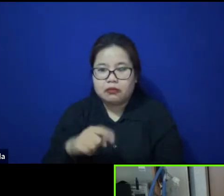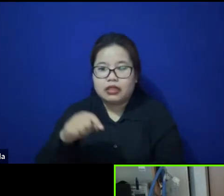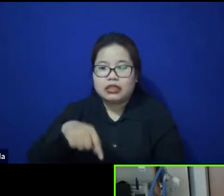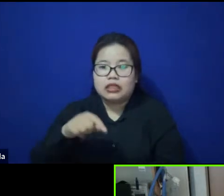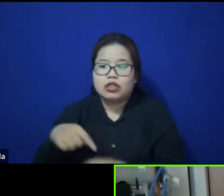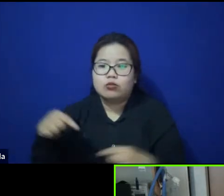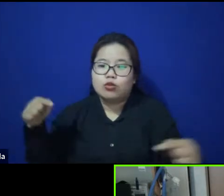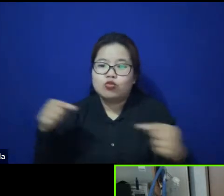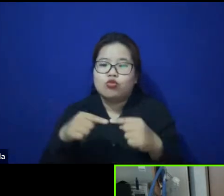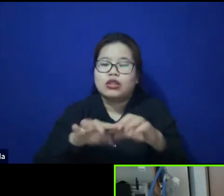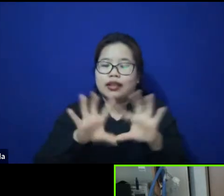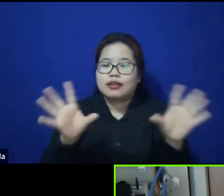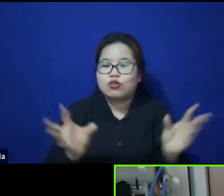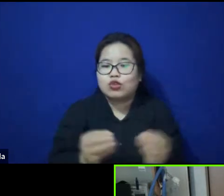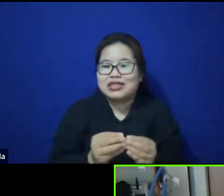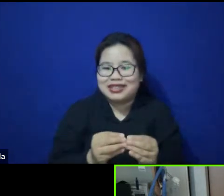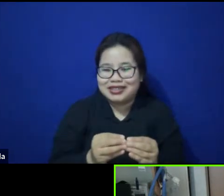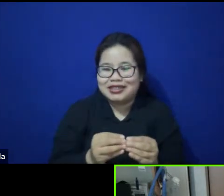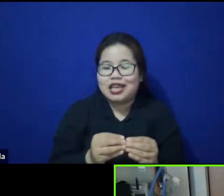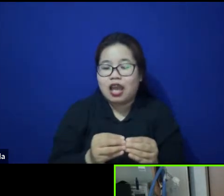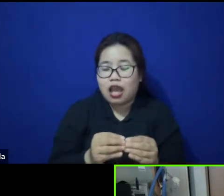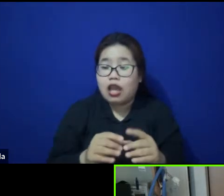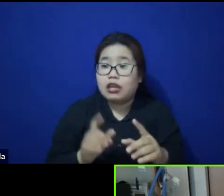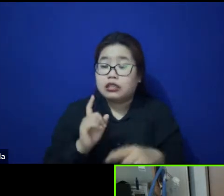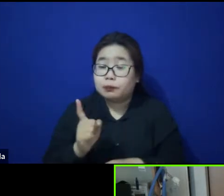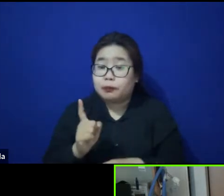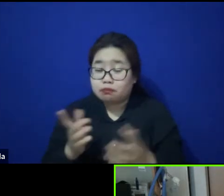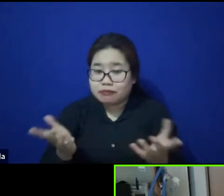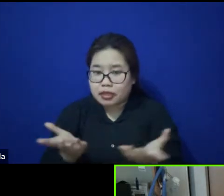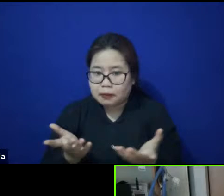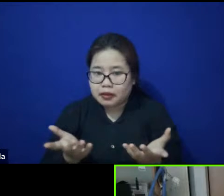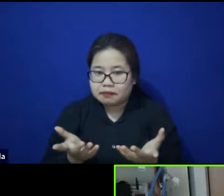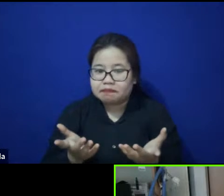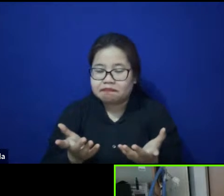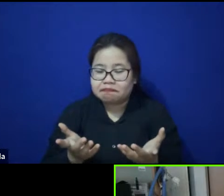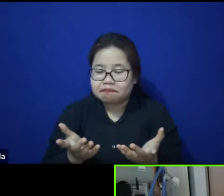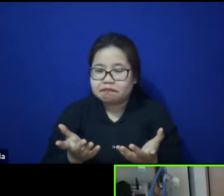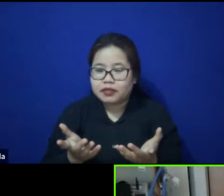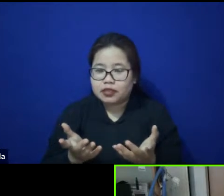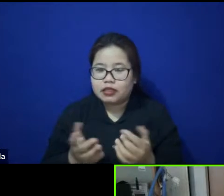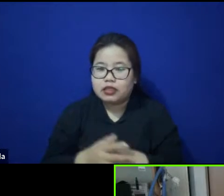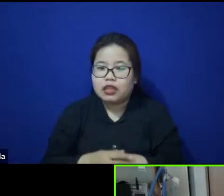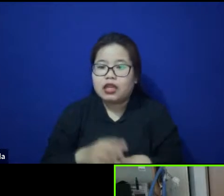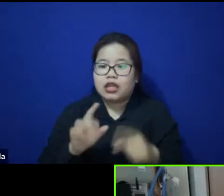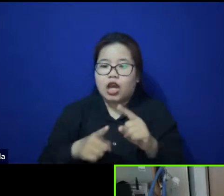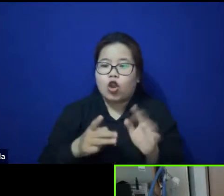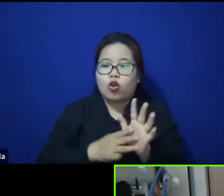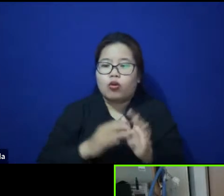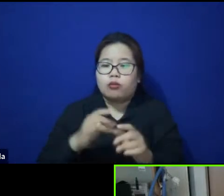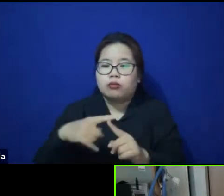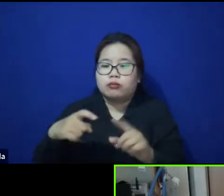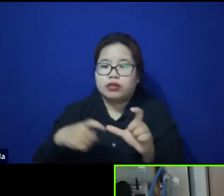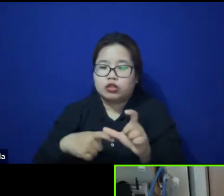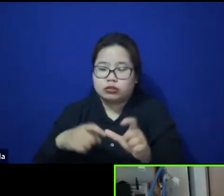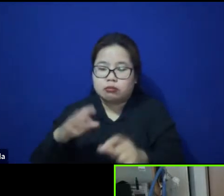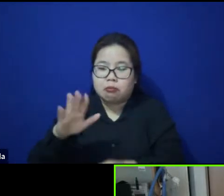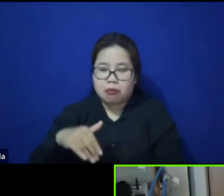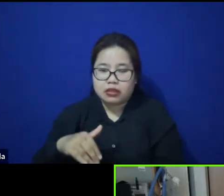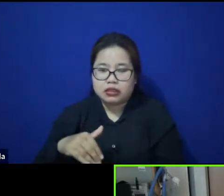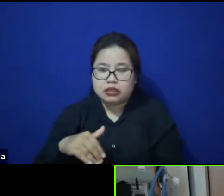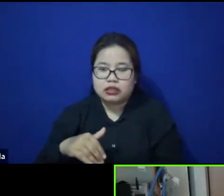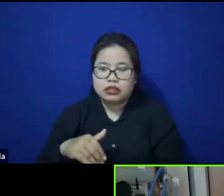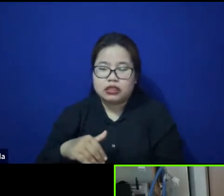do fully, and we're still learning how to include people